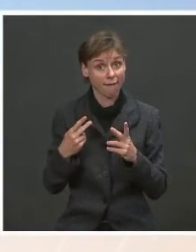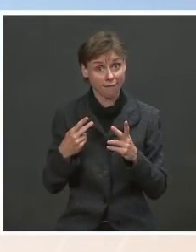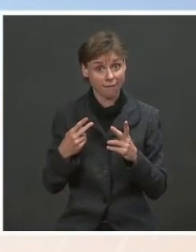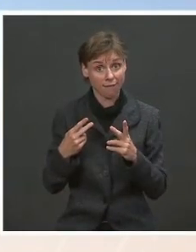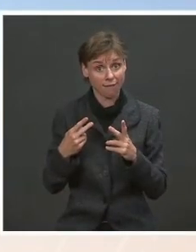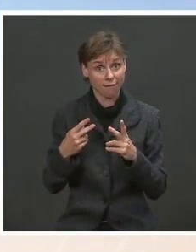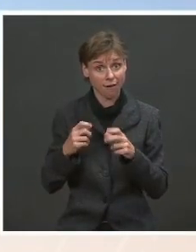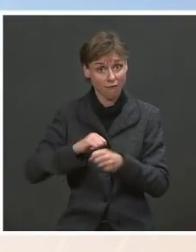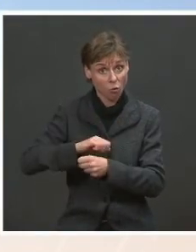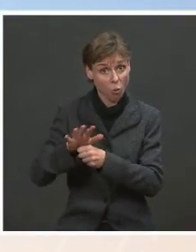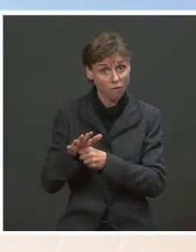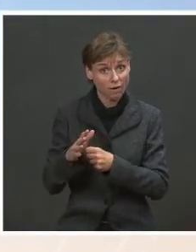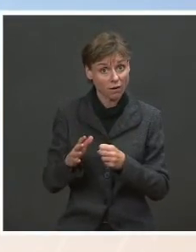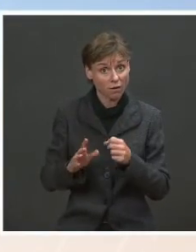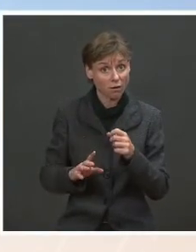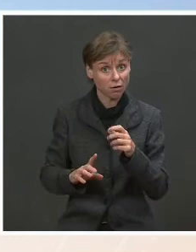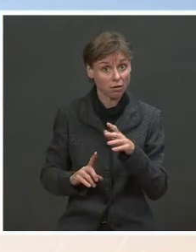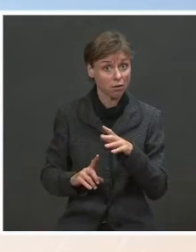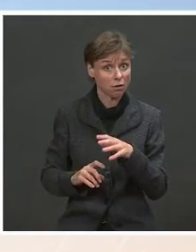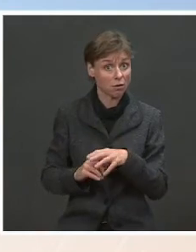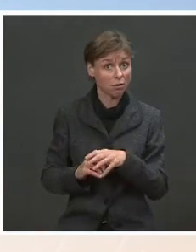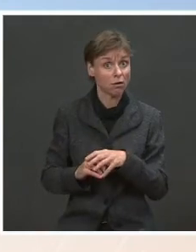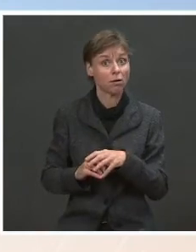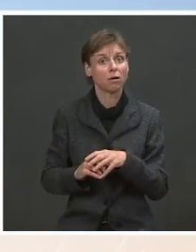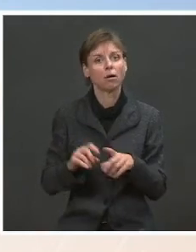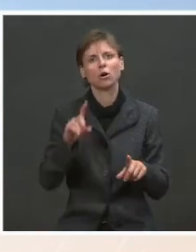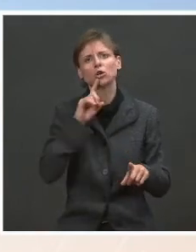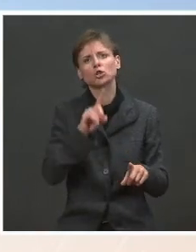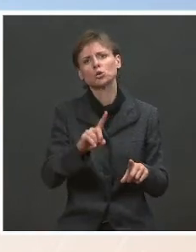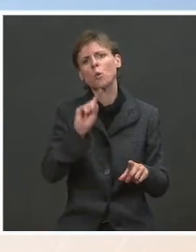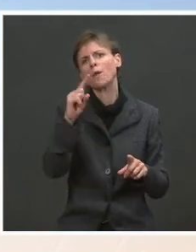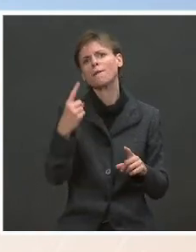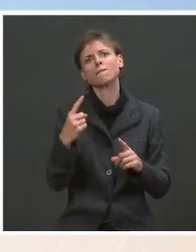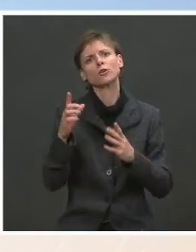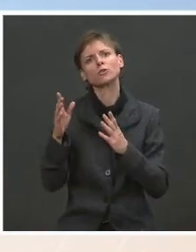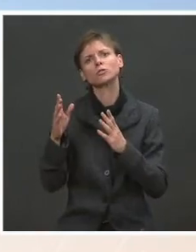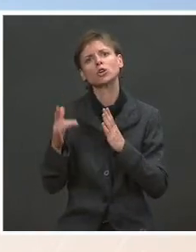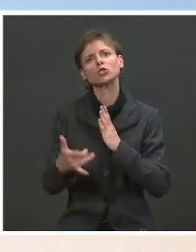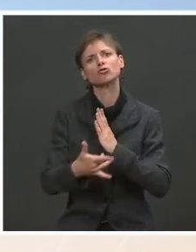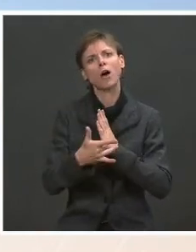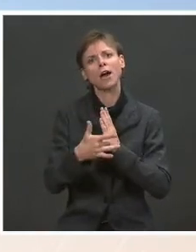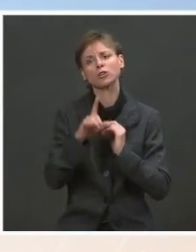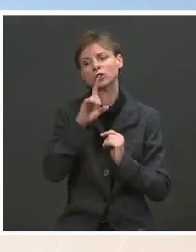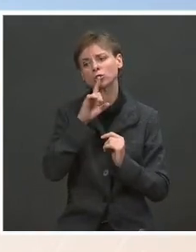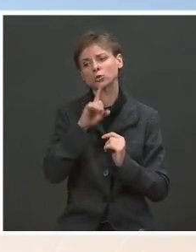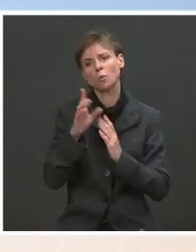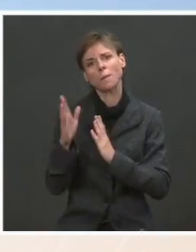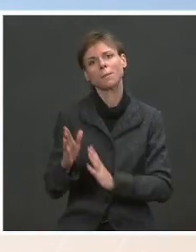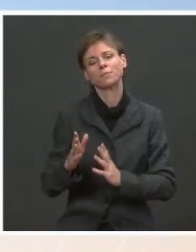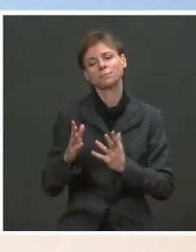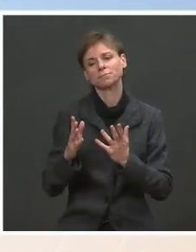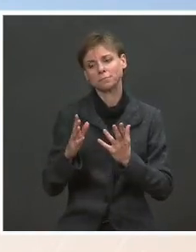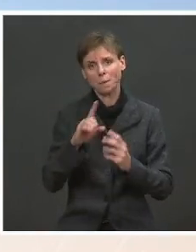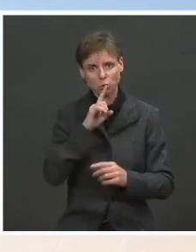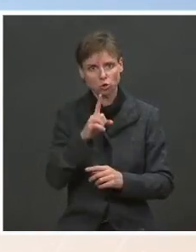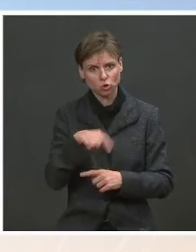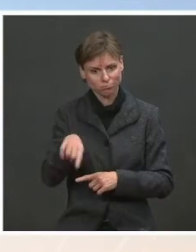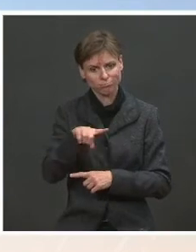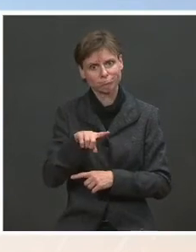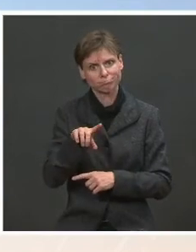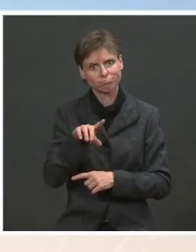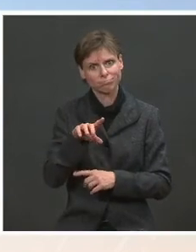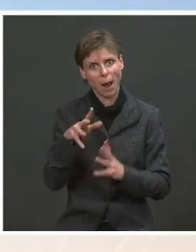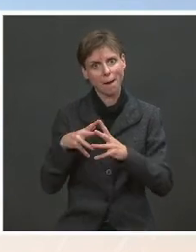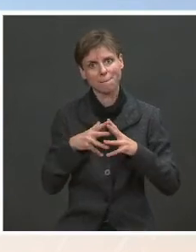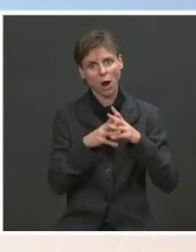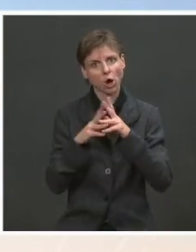under control? Sure. Well, Andrea, our first strategy is, of course, to ensure the American people are vaccinated, and 1,400 people